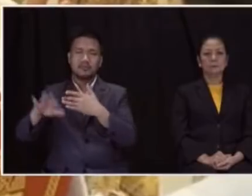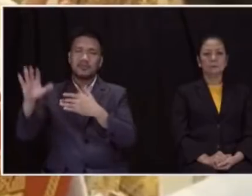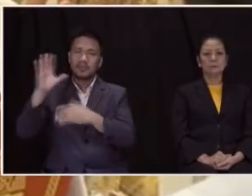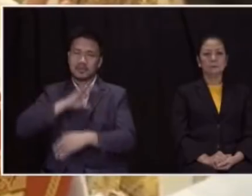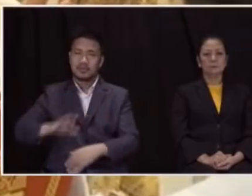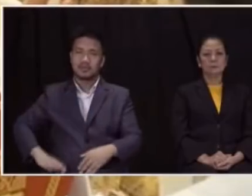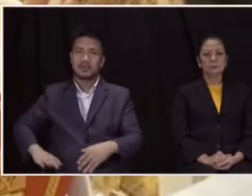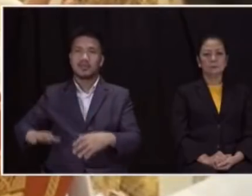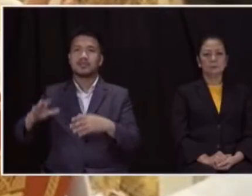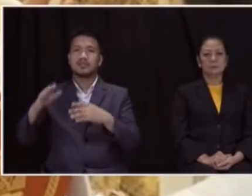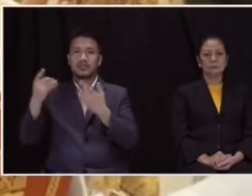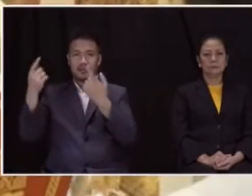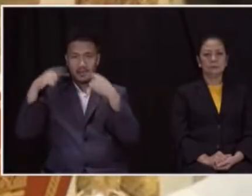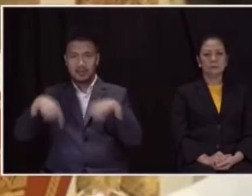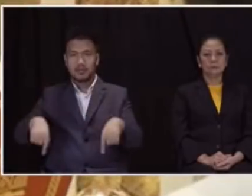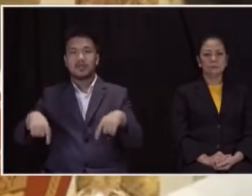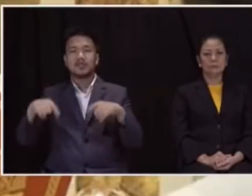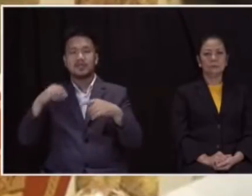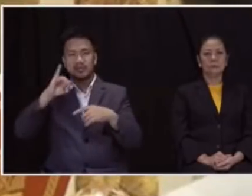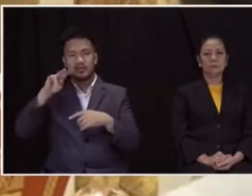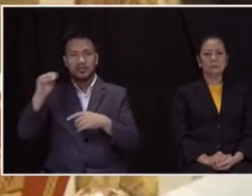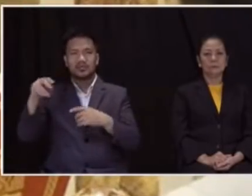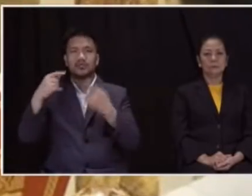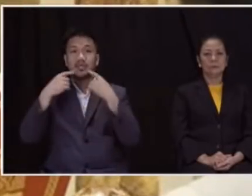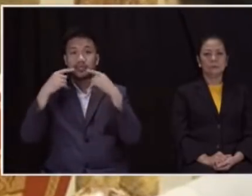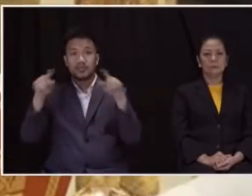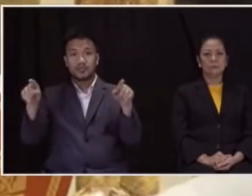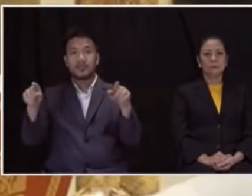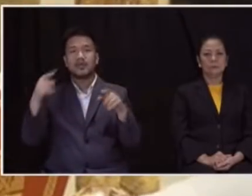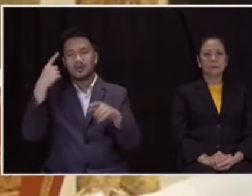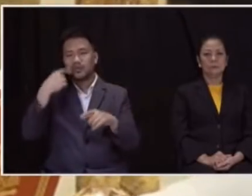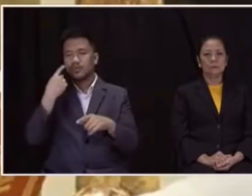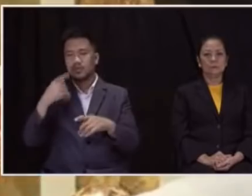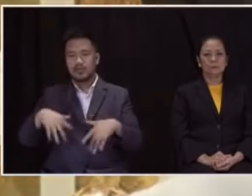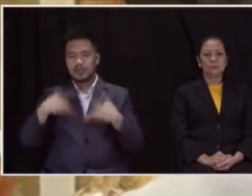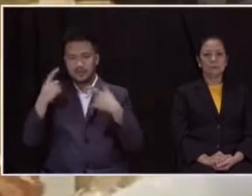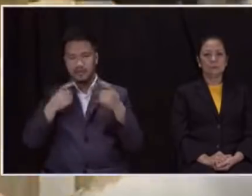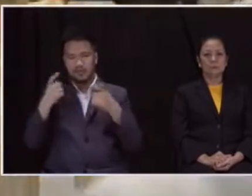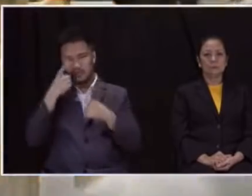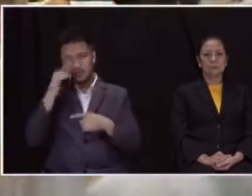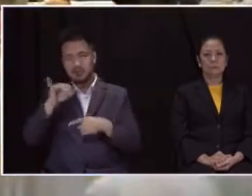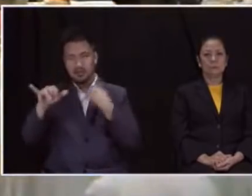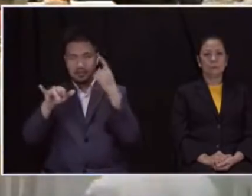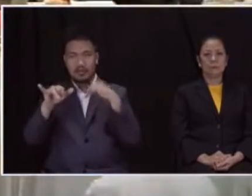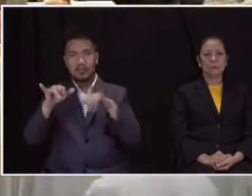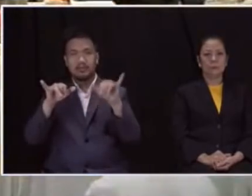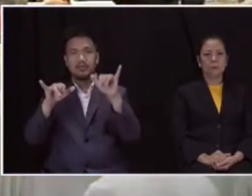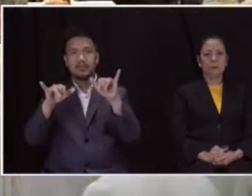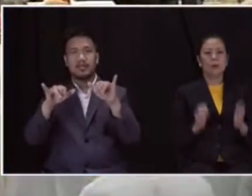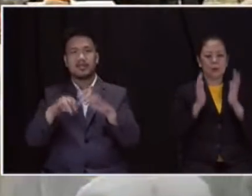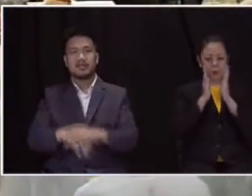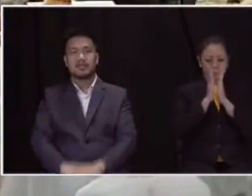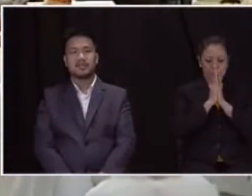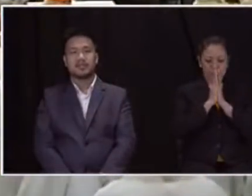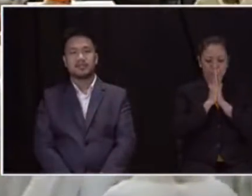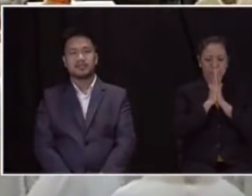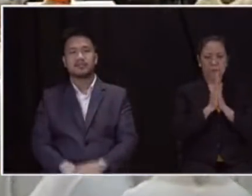John foretold, who lives and reigns forever and ever. Amen. Please be seated.